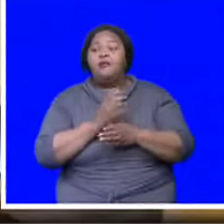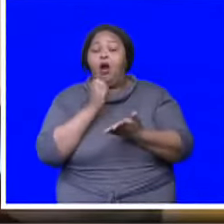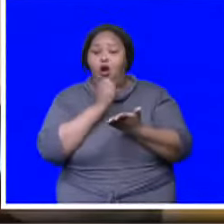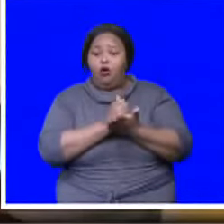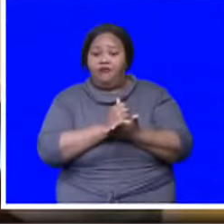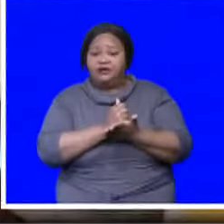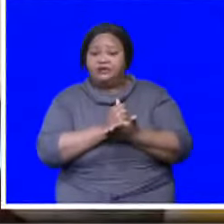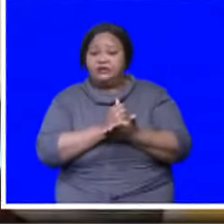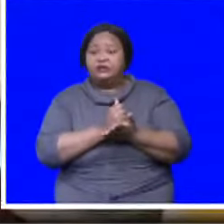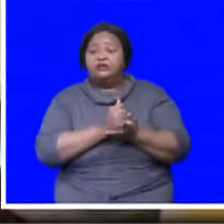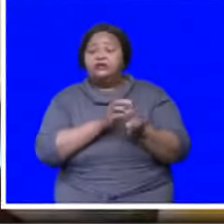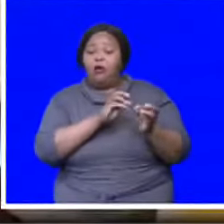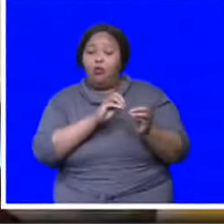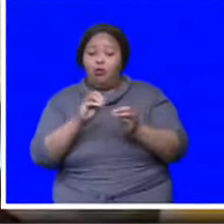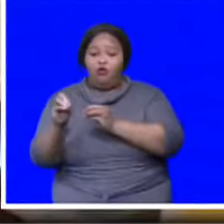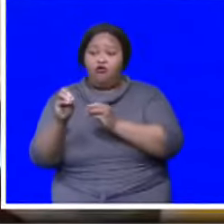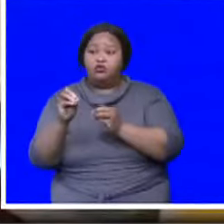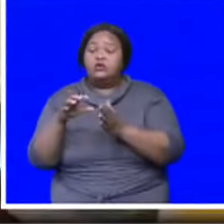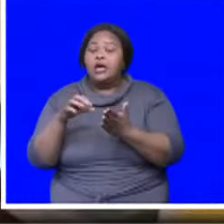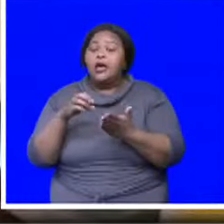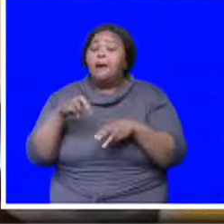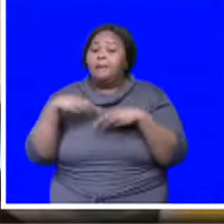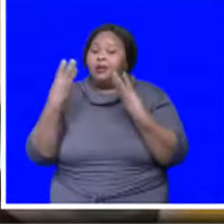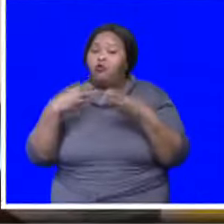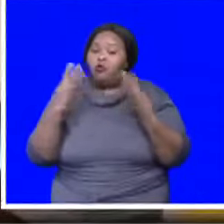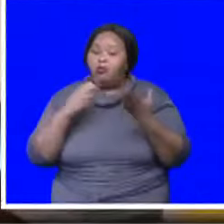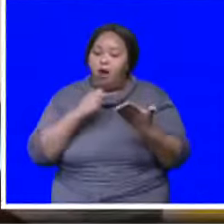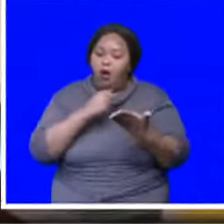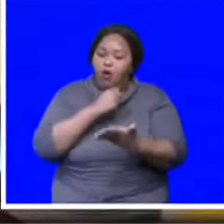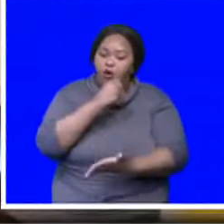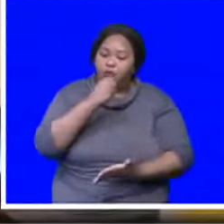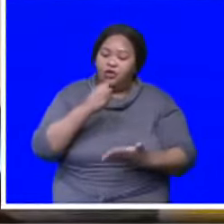the communities are totally involved, are fully involved